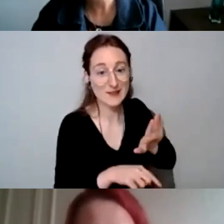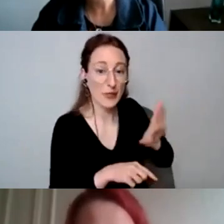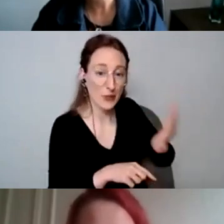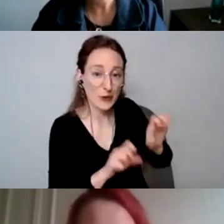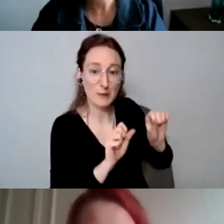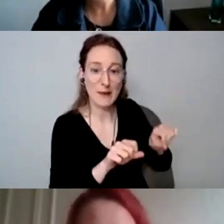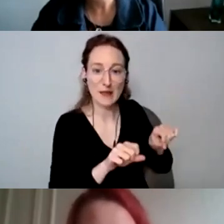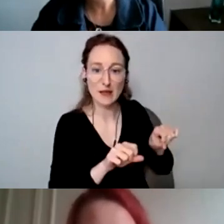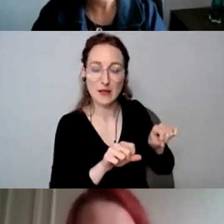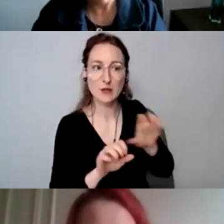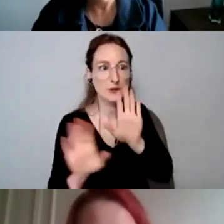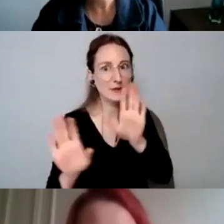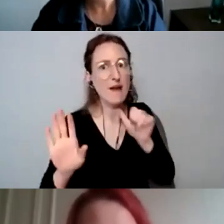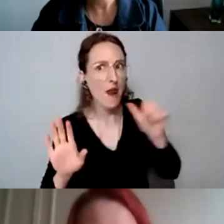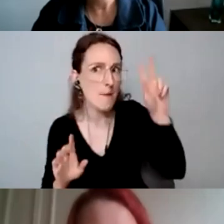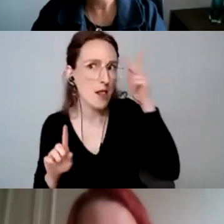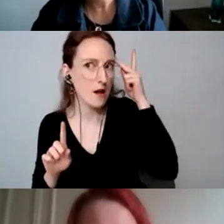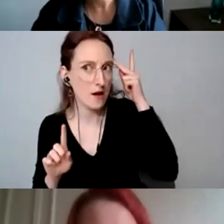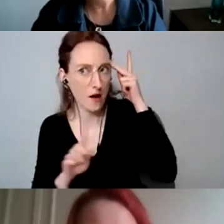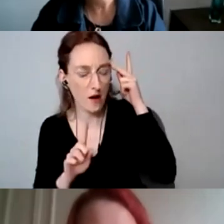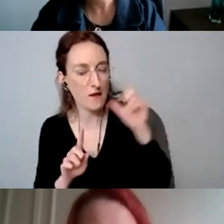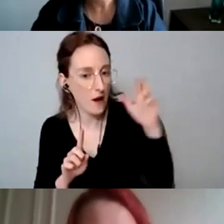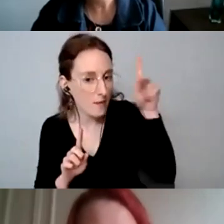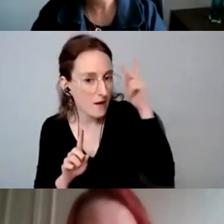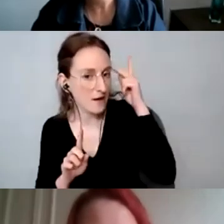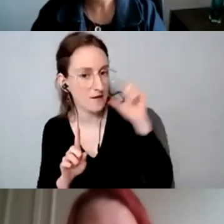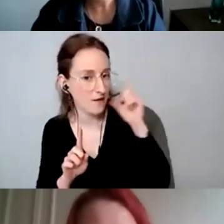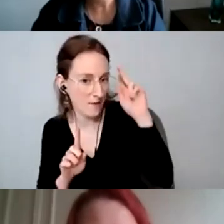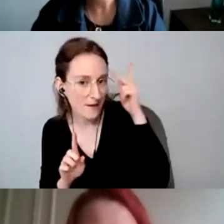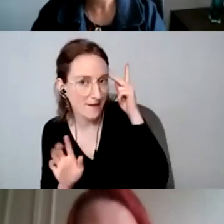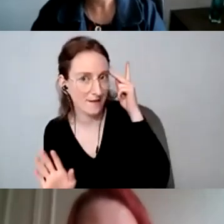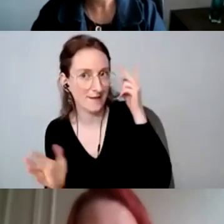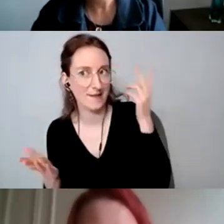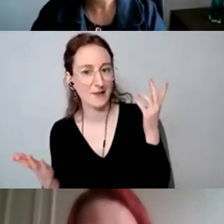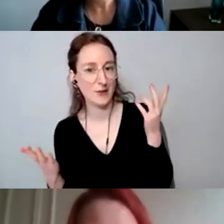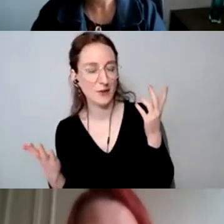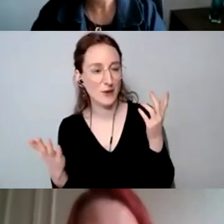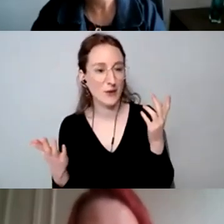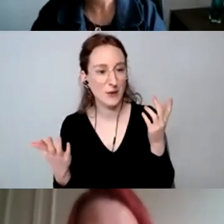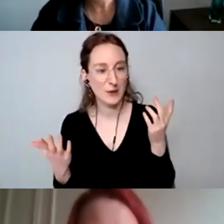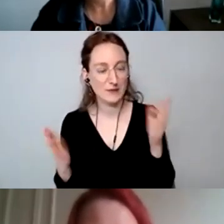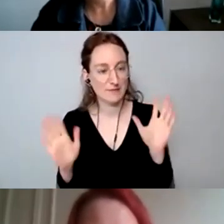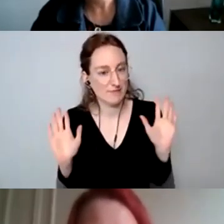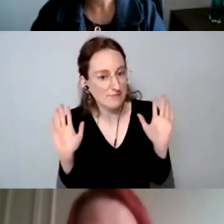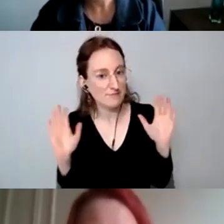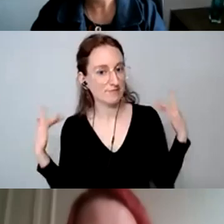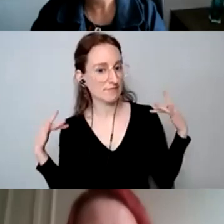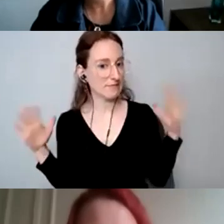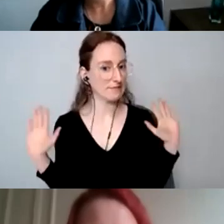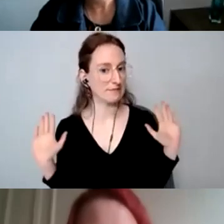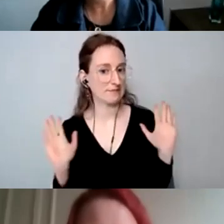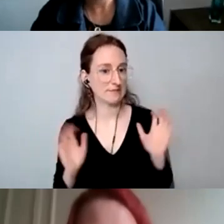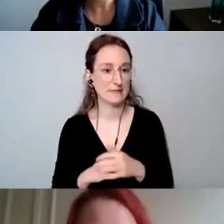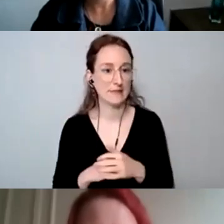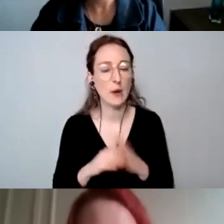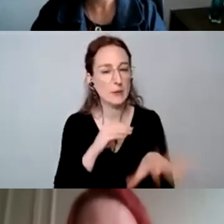not a political critique and this is not a critique of the existent way of things. I just